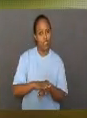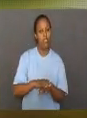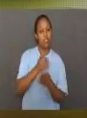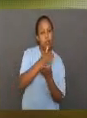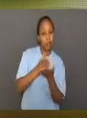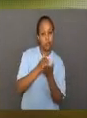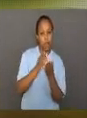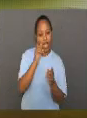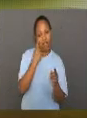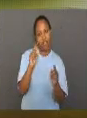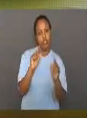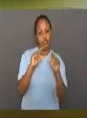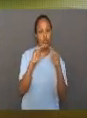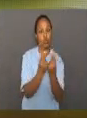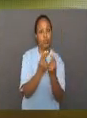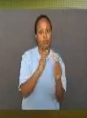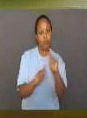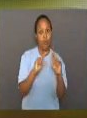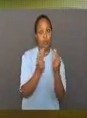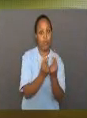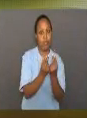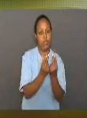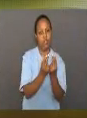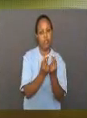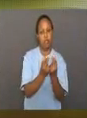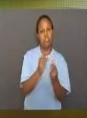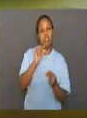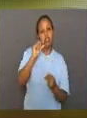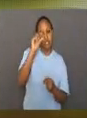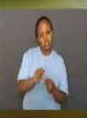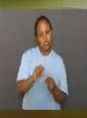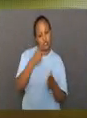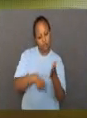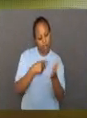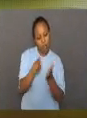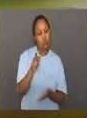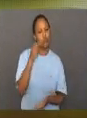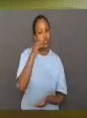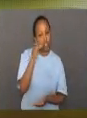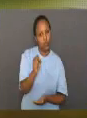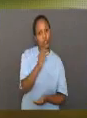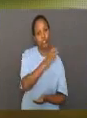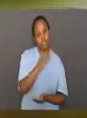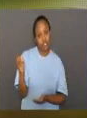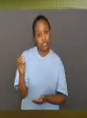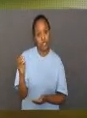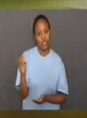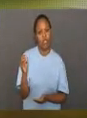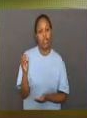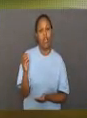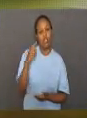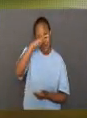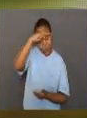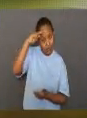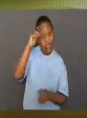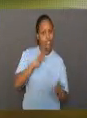groups of people, such as low-income earners, women, and those who have colored